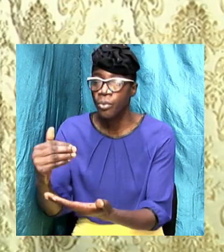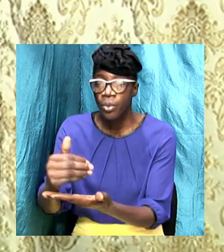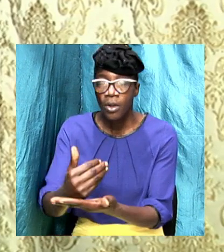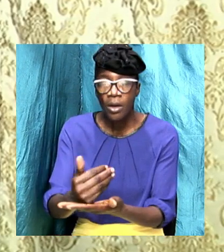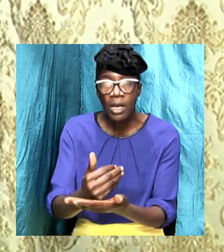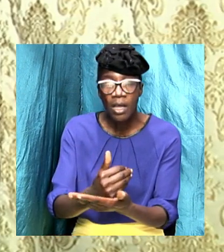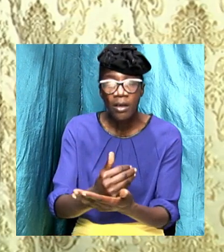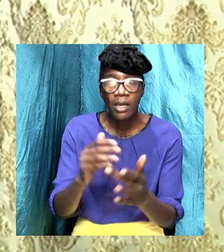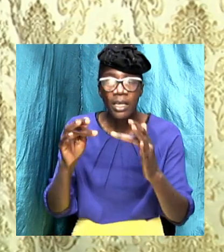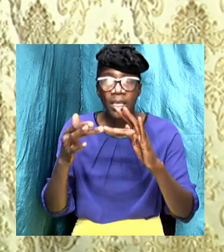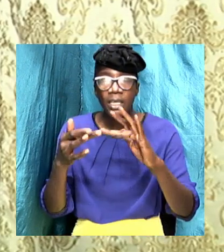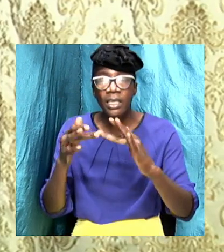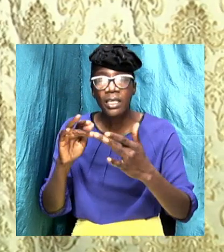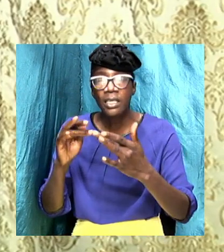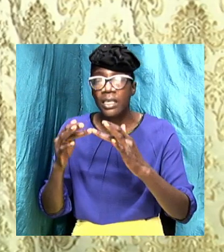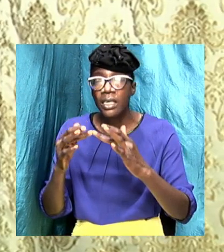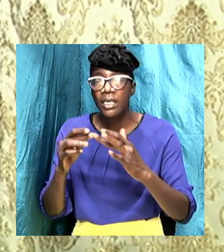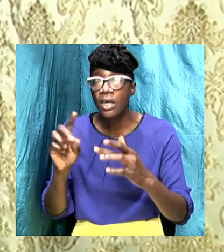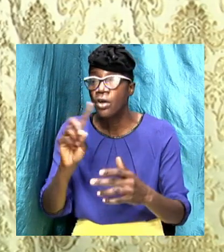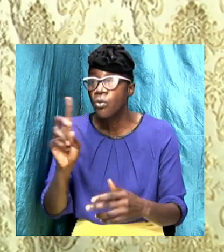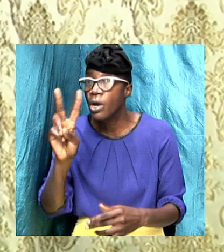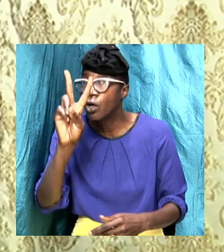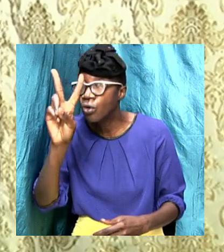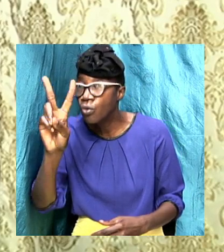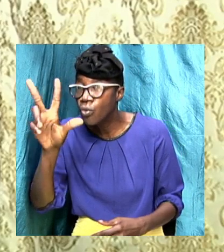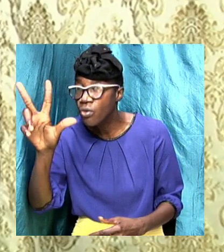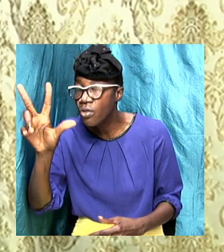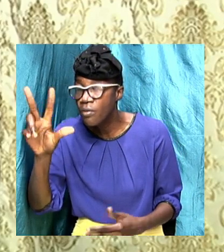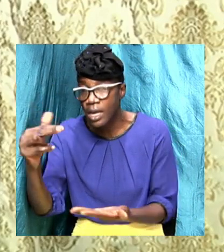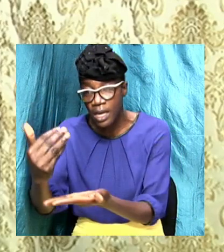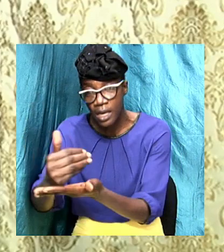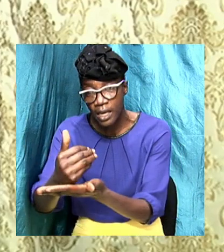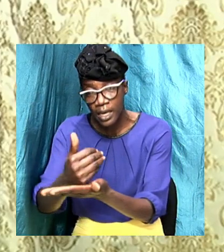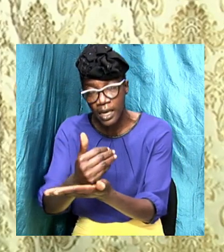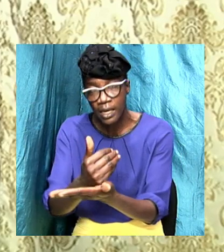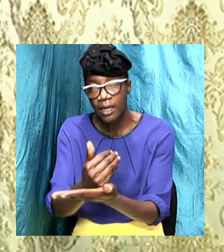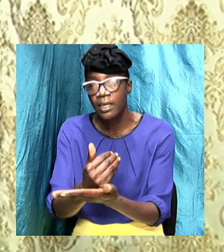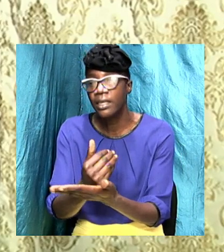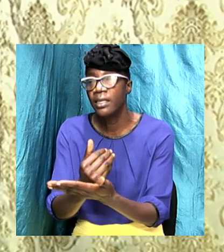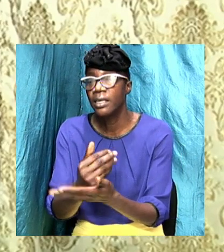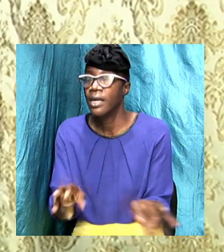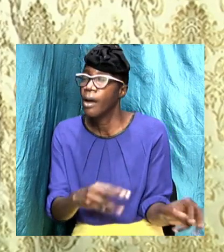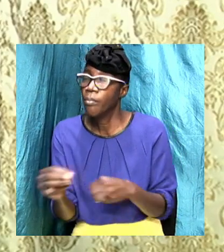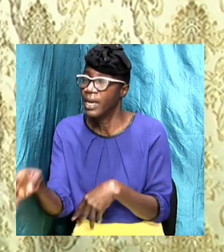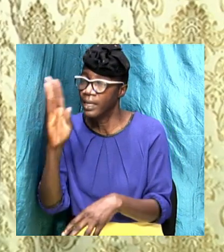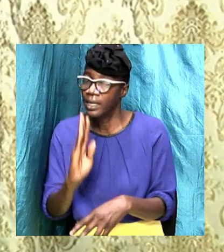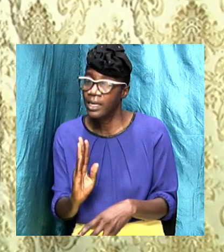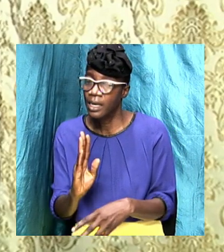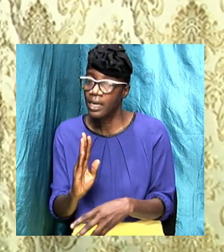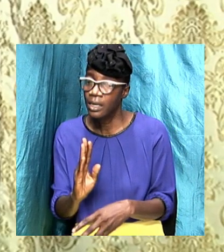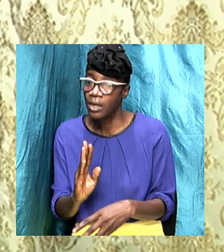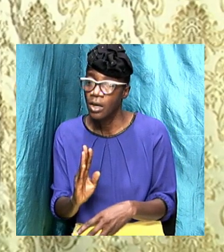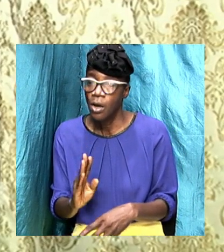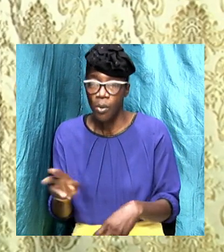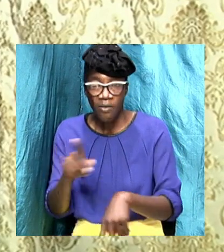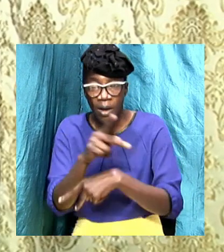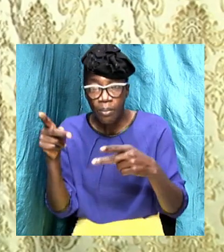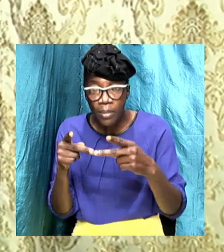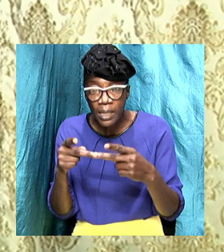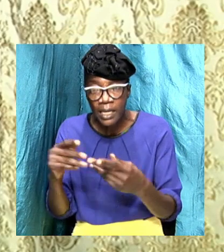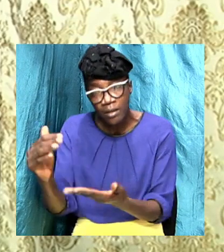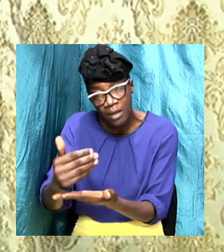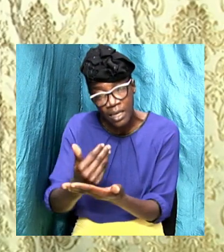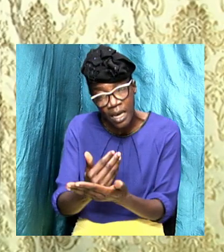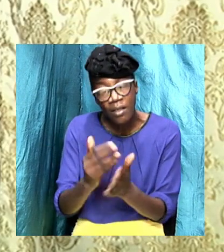the internet, but you said we are two or three are gathered. Oh, mighty God, we have a medium by which we gather. And we